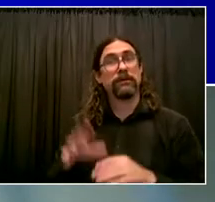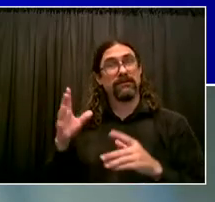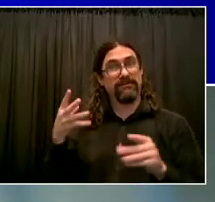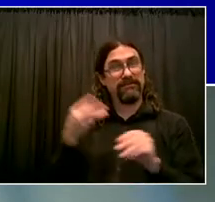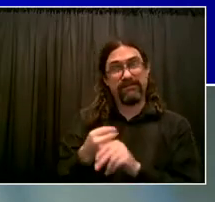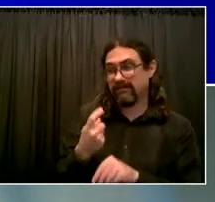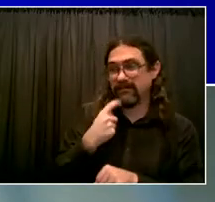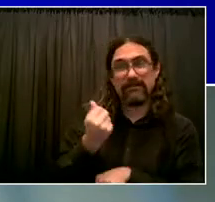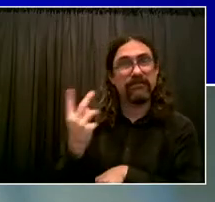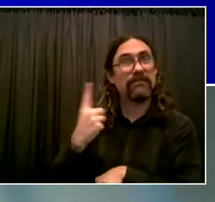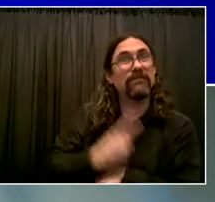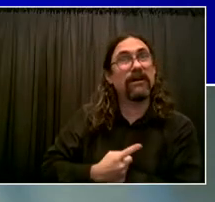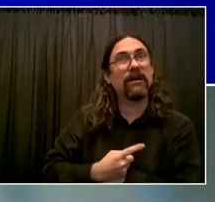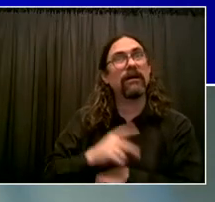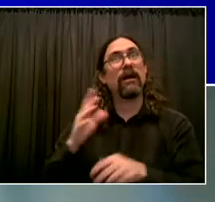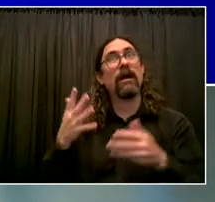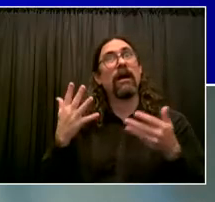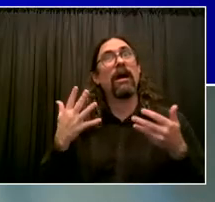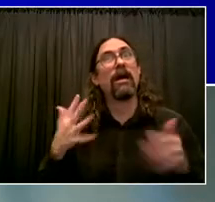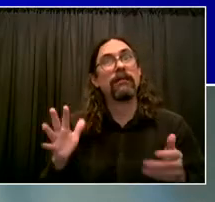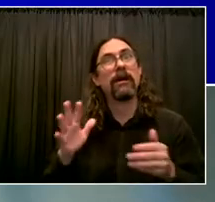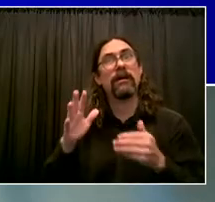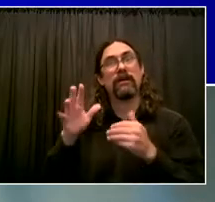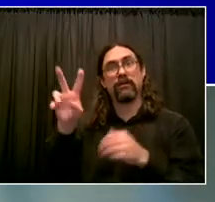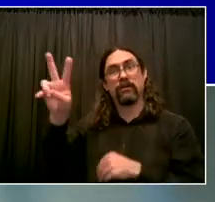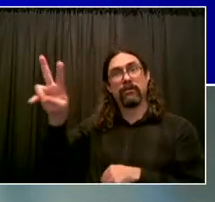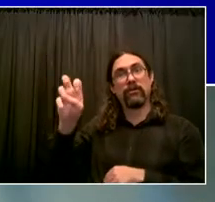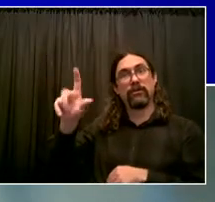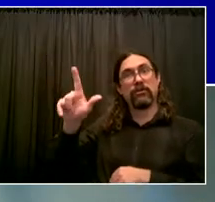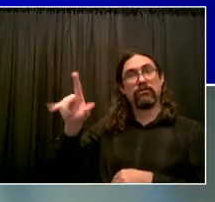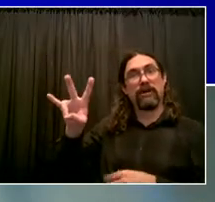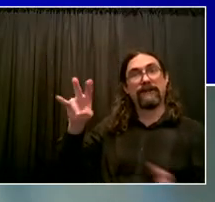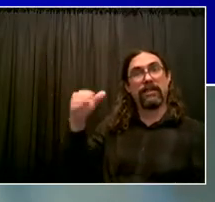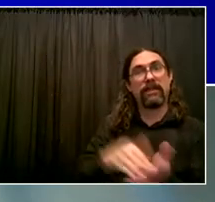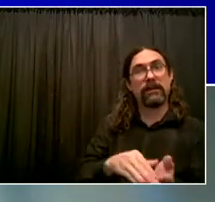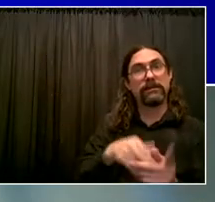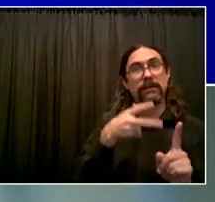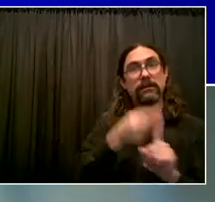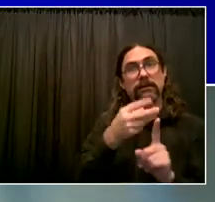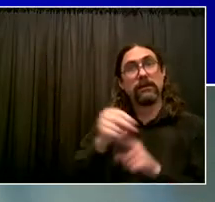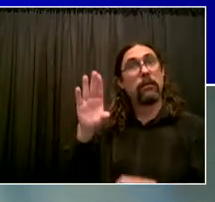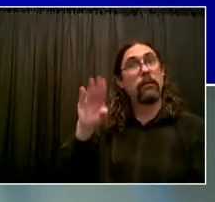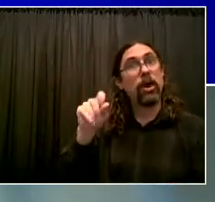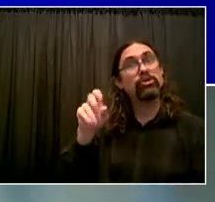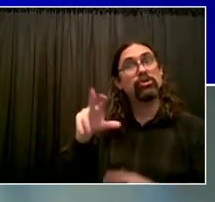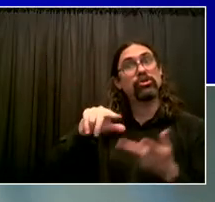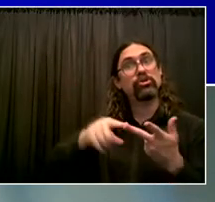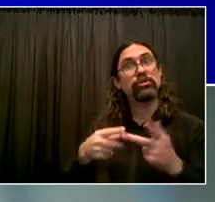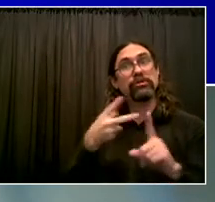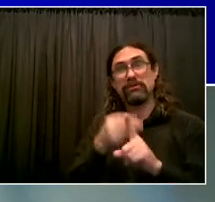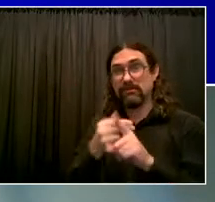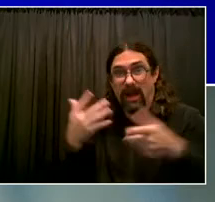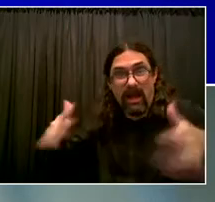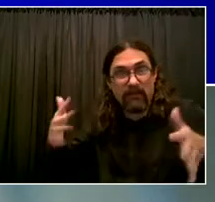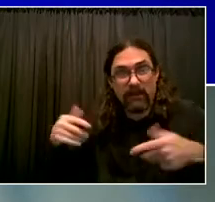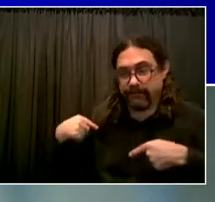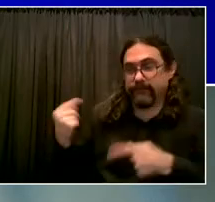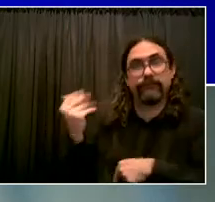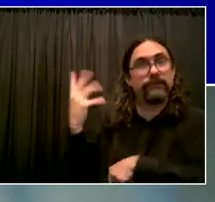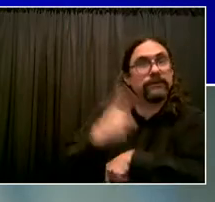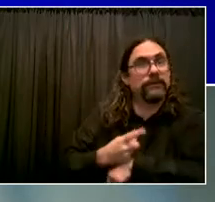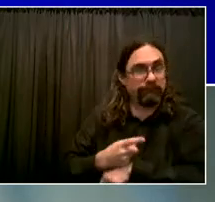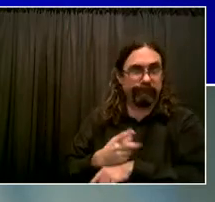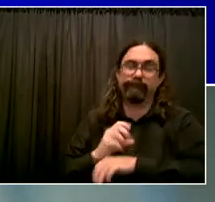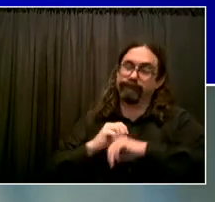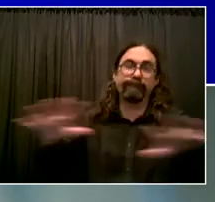227,000 booster doses given in New York City. So people have embraced this, and what they found is it's very easy to get that booster.